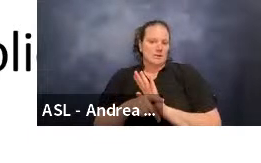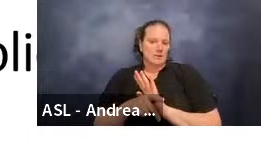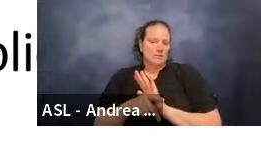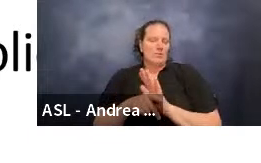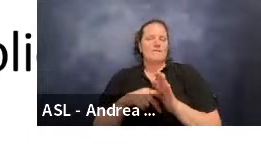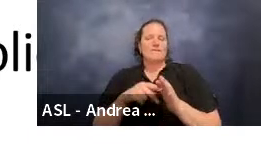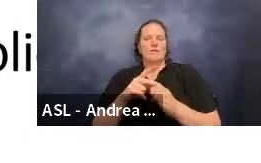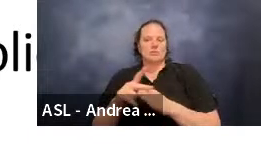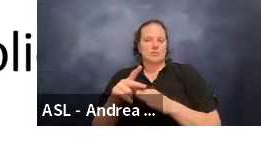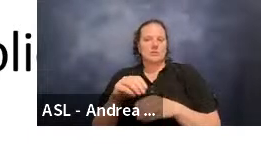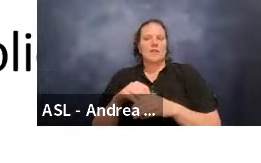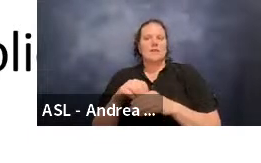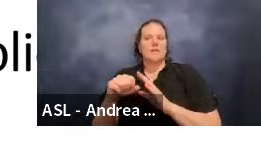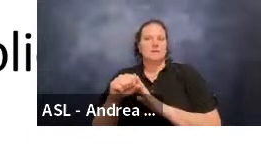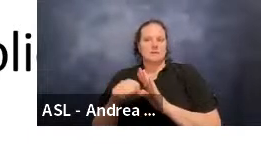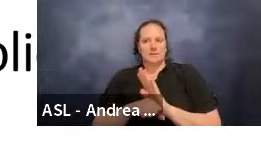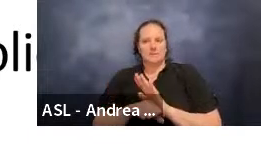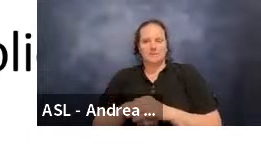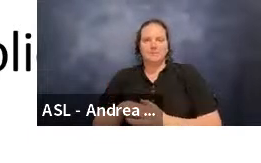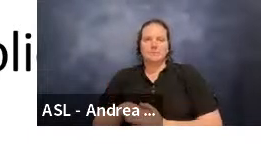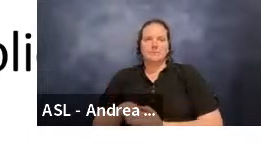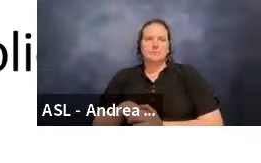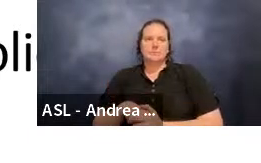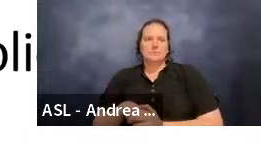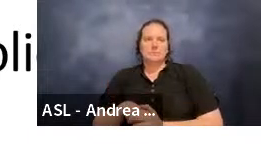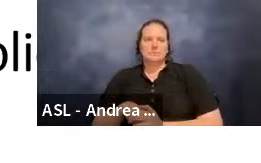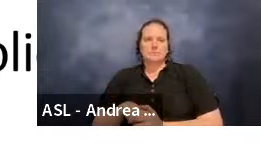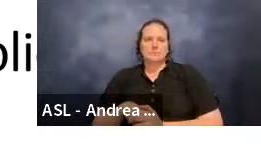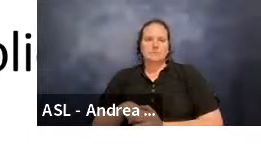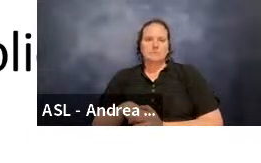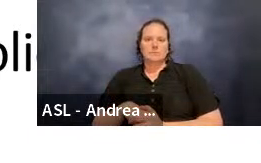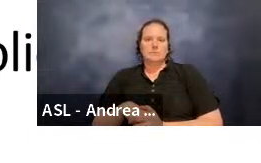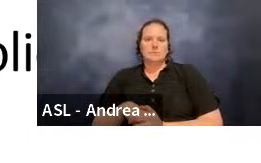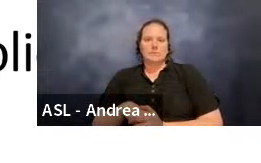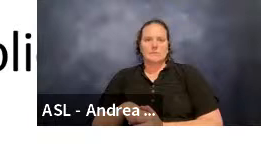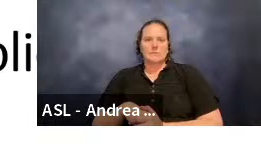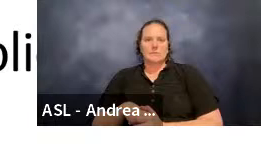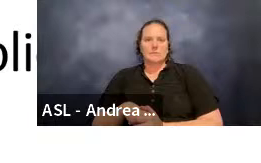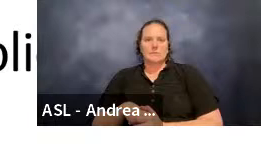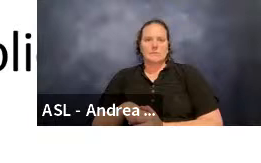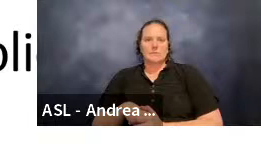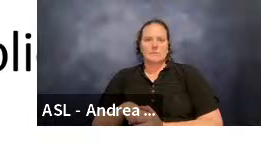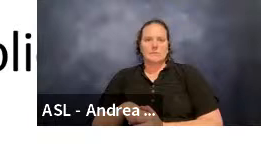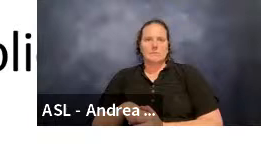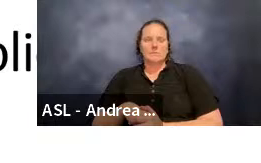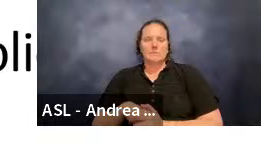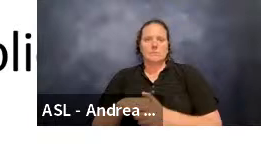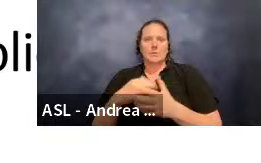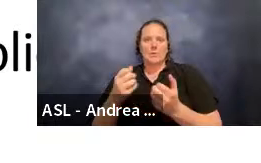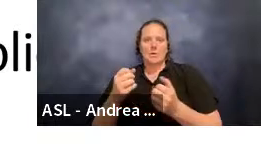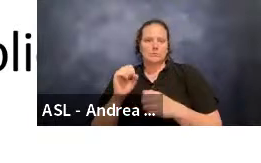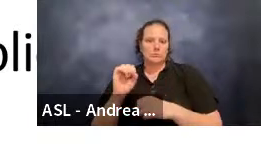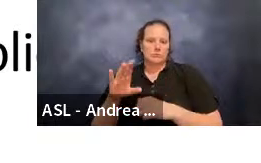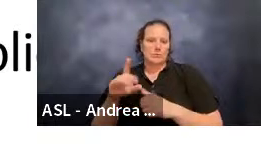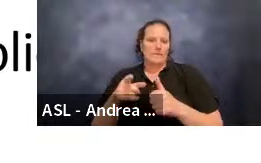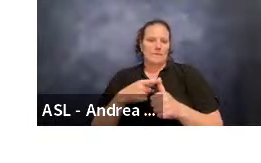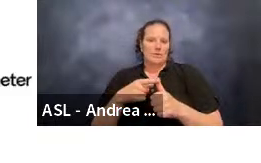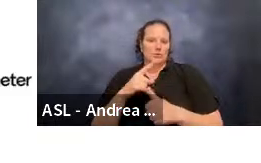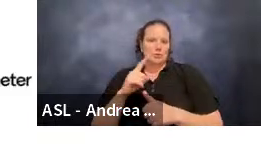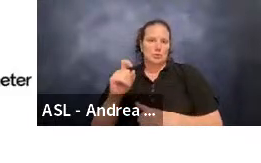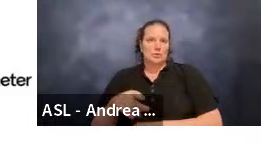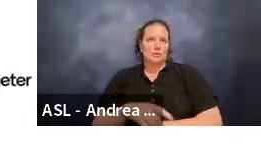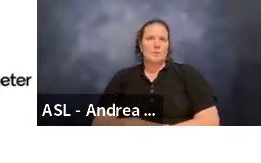in our states. So that said, I think what we wanted to put forward for you as our first